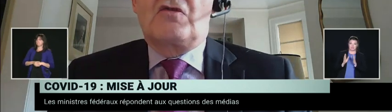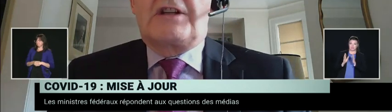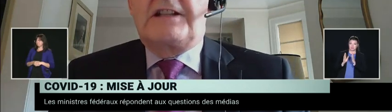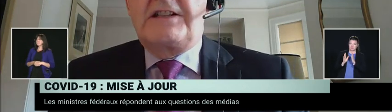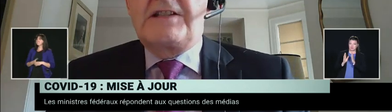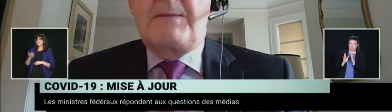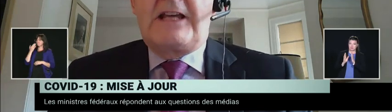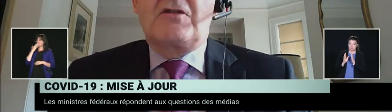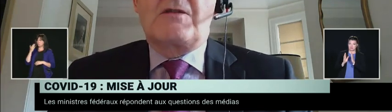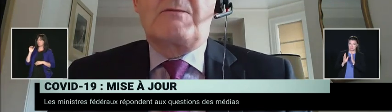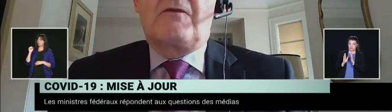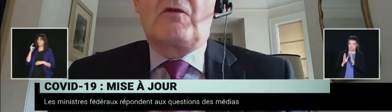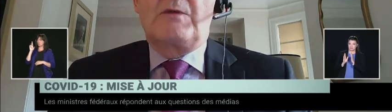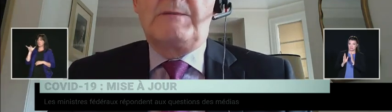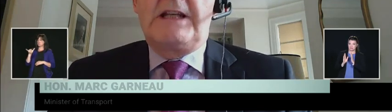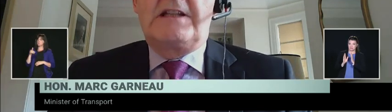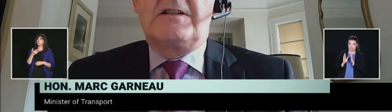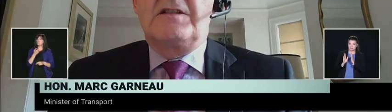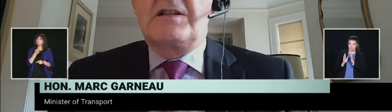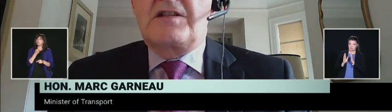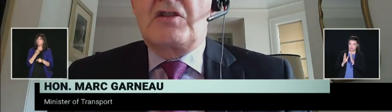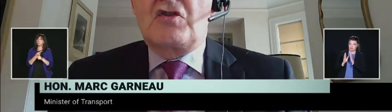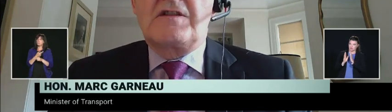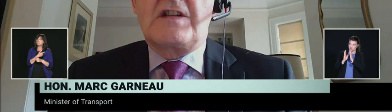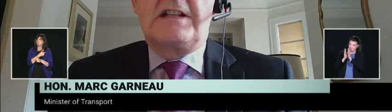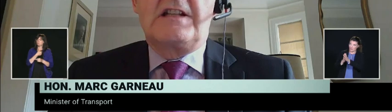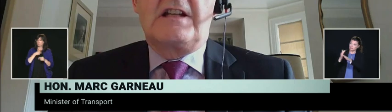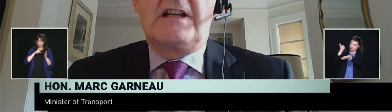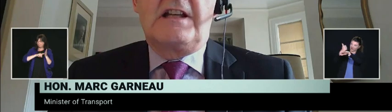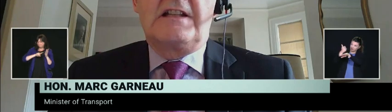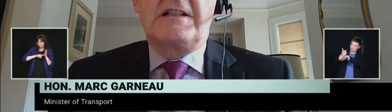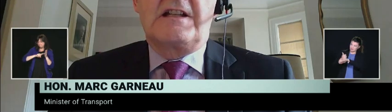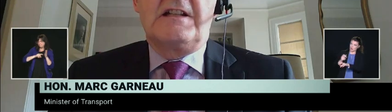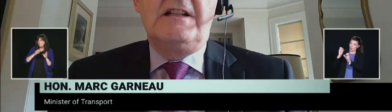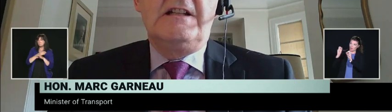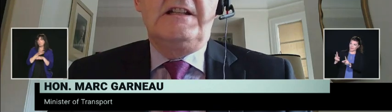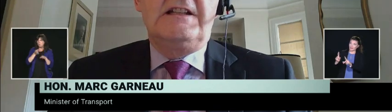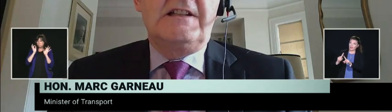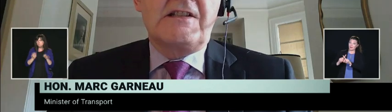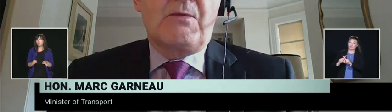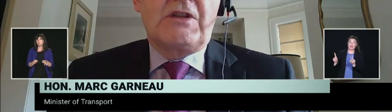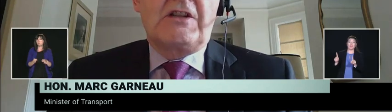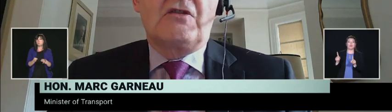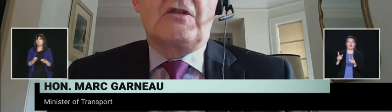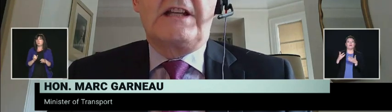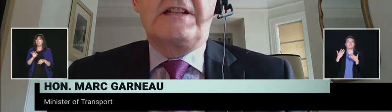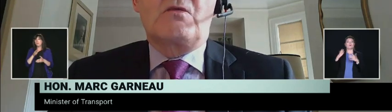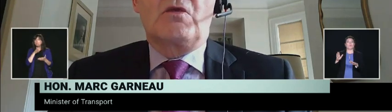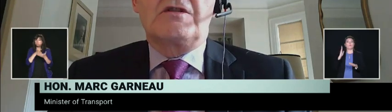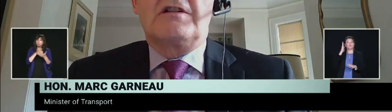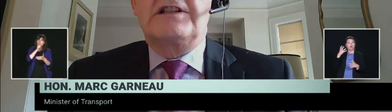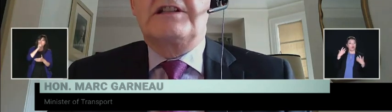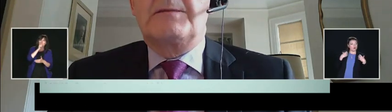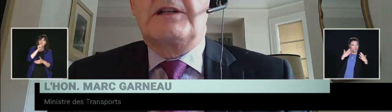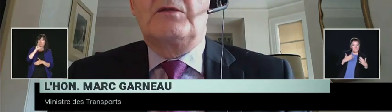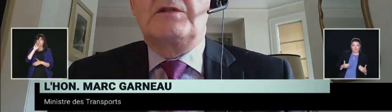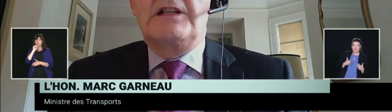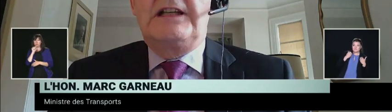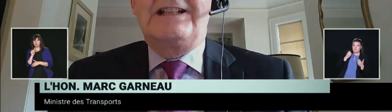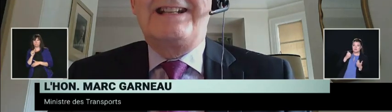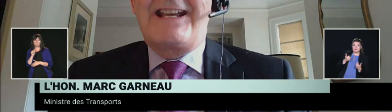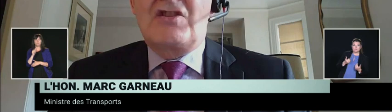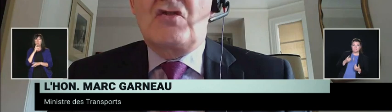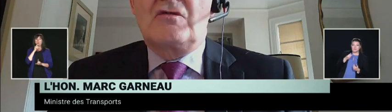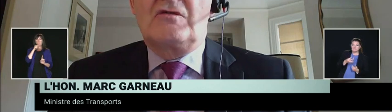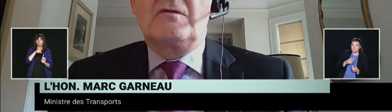of course, look at these matters before we make decisions. In this particular case, we're talking about